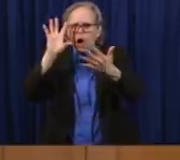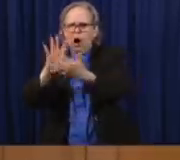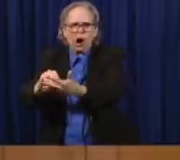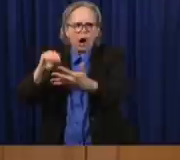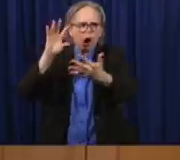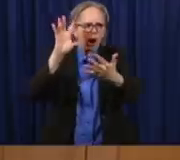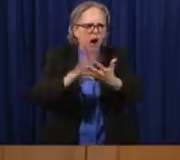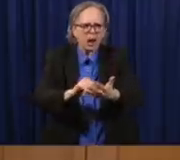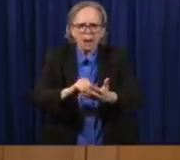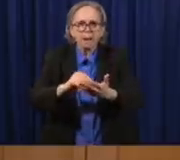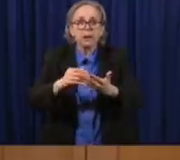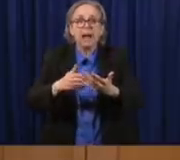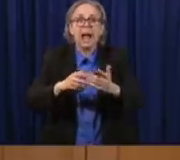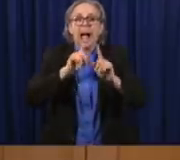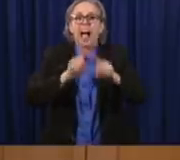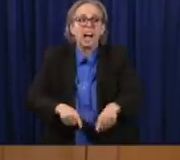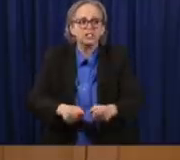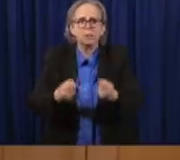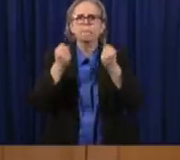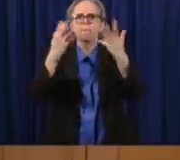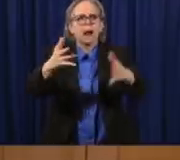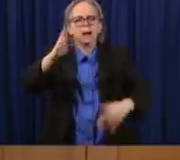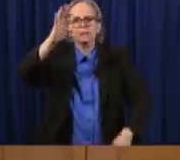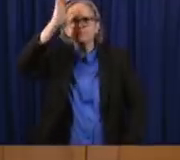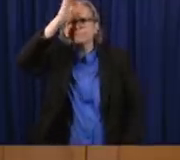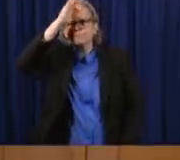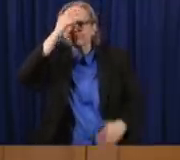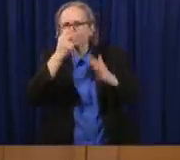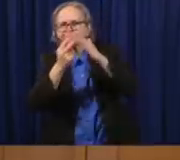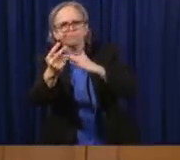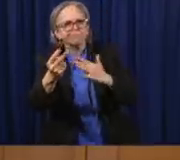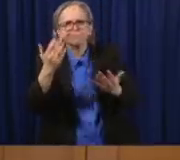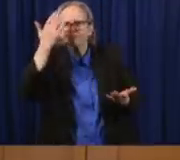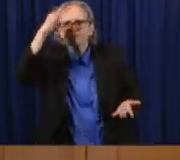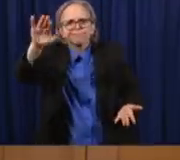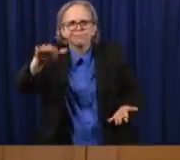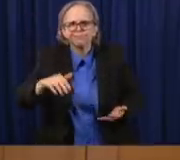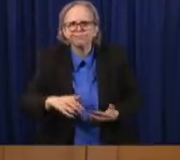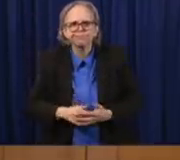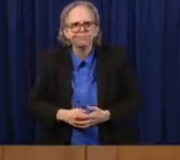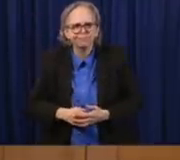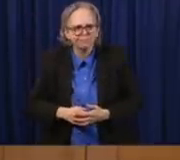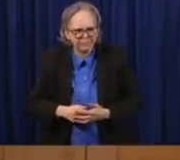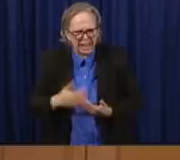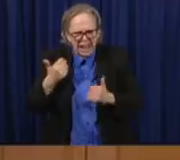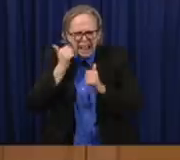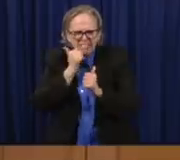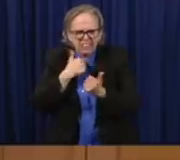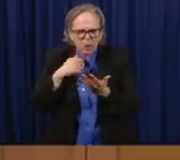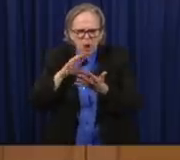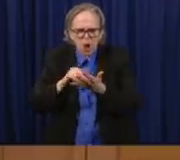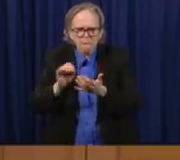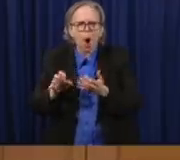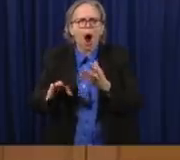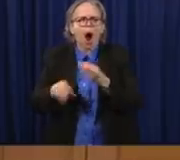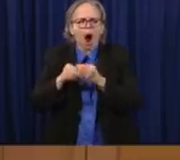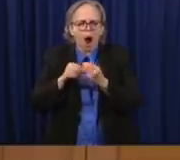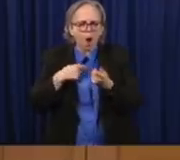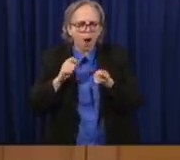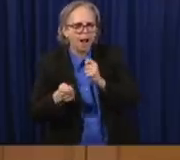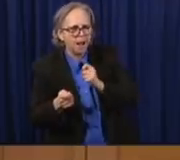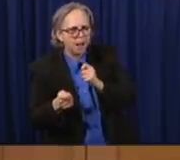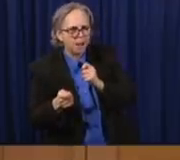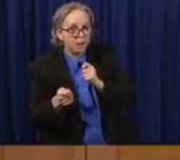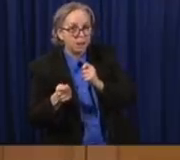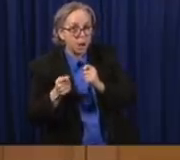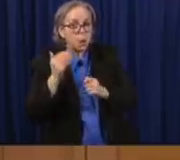every day we learn a little more, it evolves. But what we do know is this: one of the things about this virus is it's